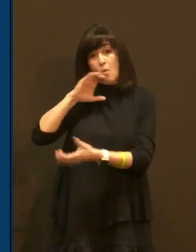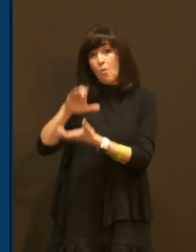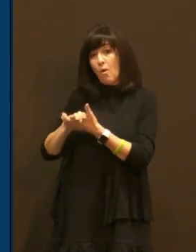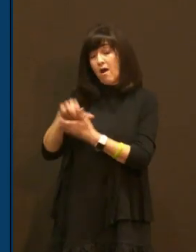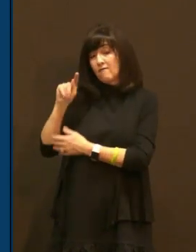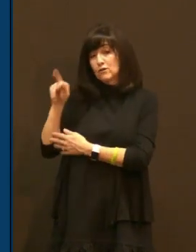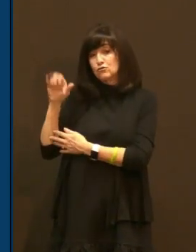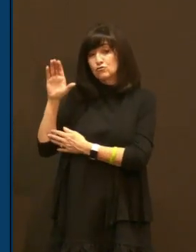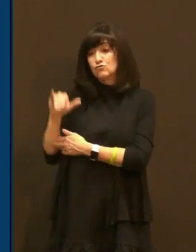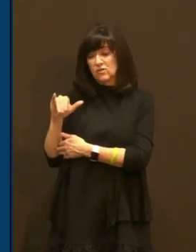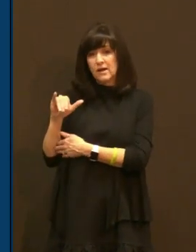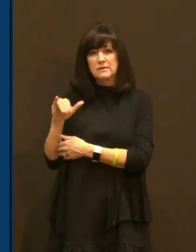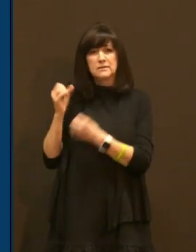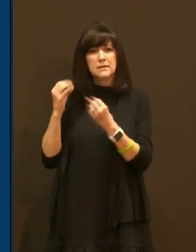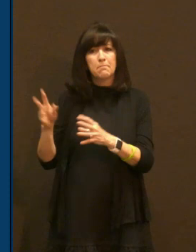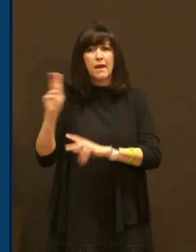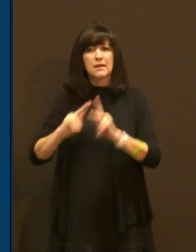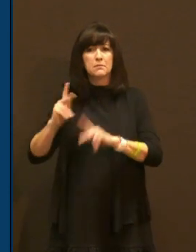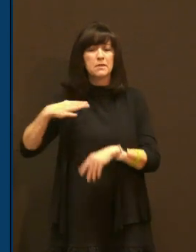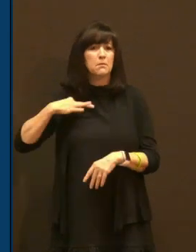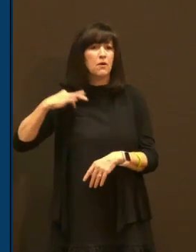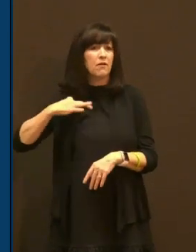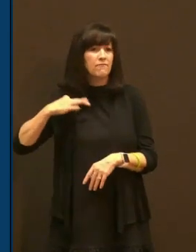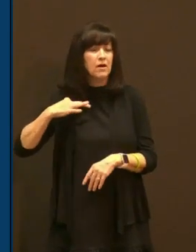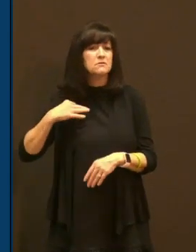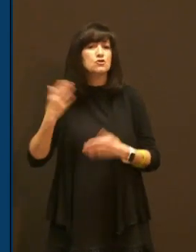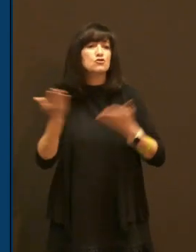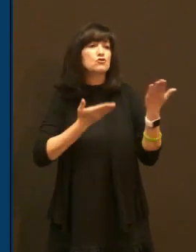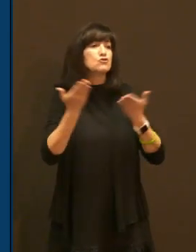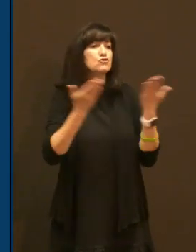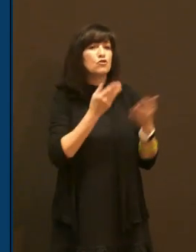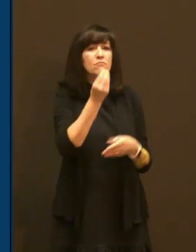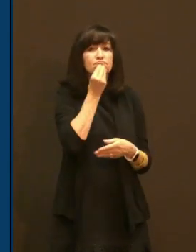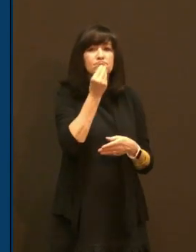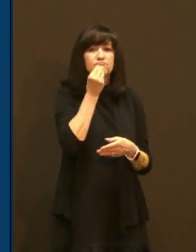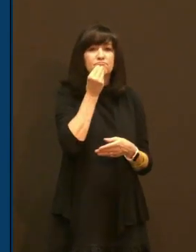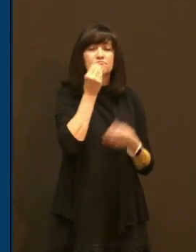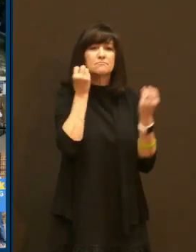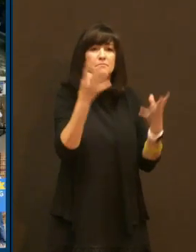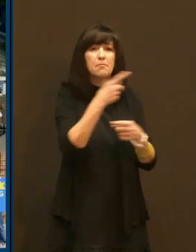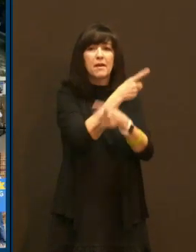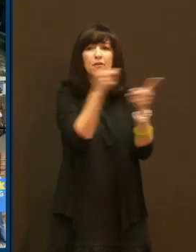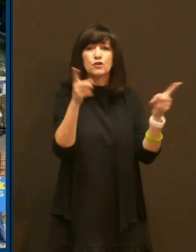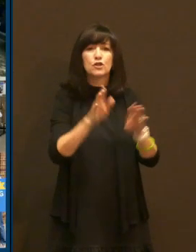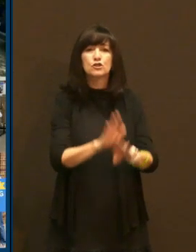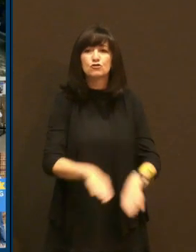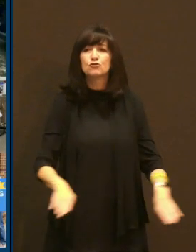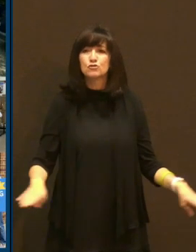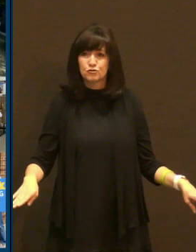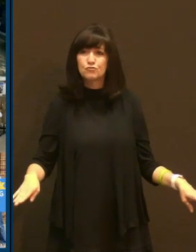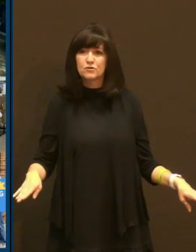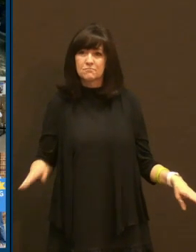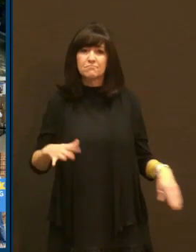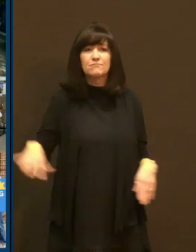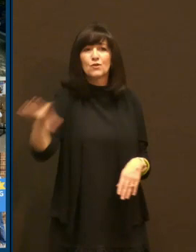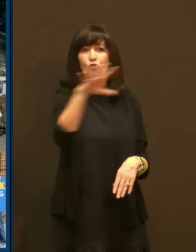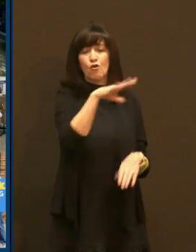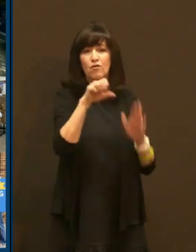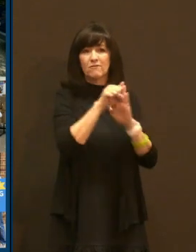to children while they haven't been in school. Over 1 million meals served across the state of Delaware, and